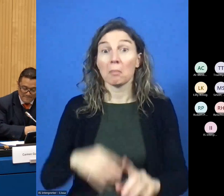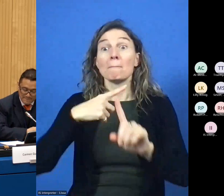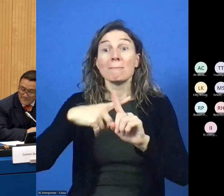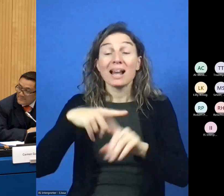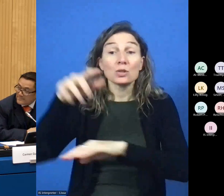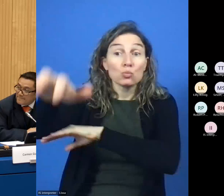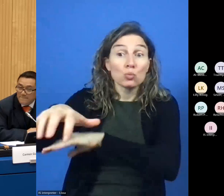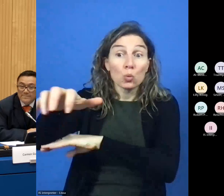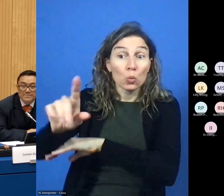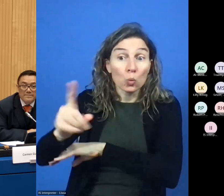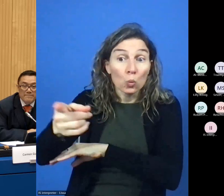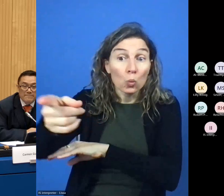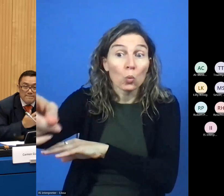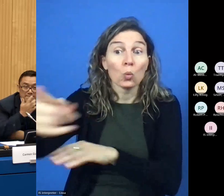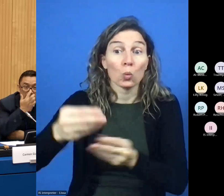yes,